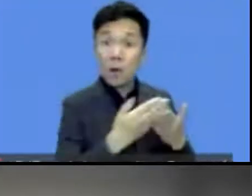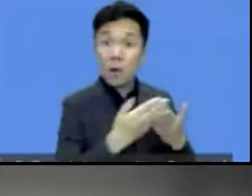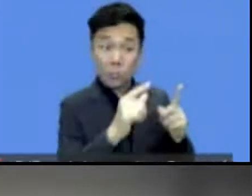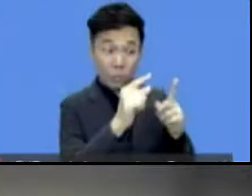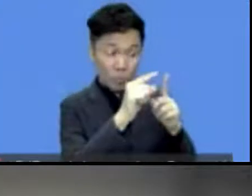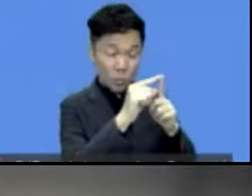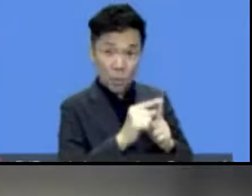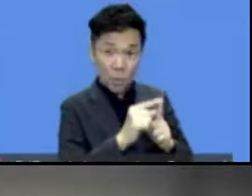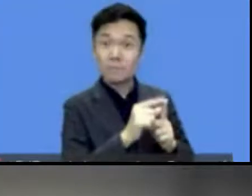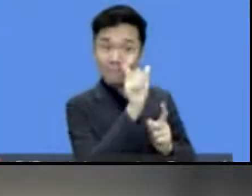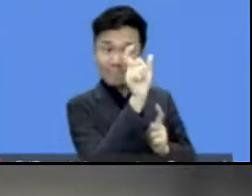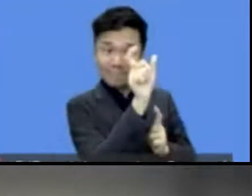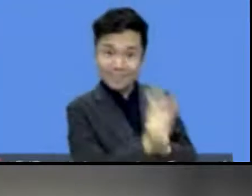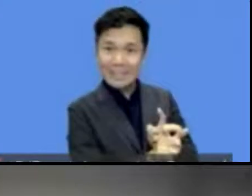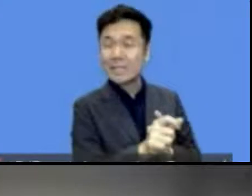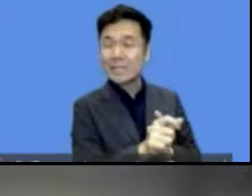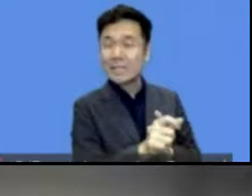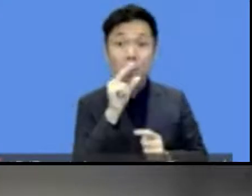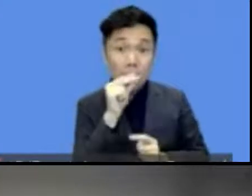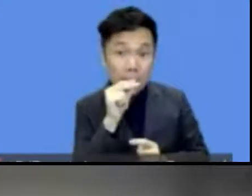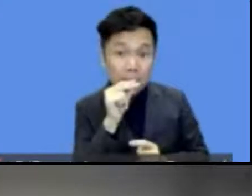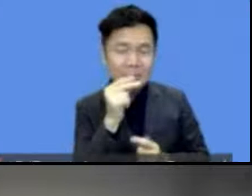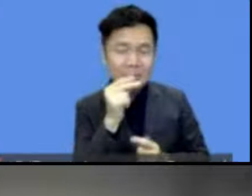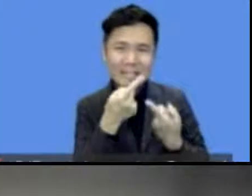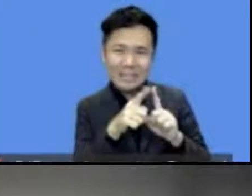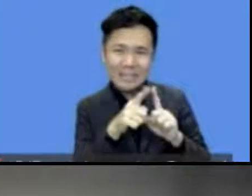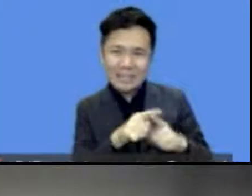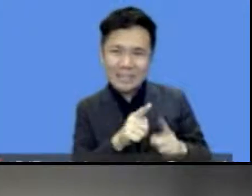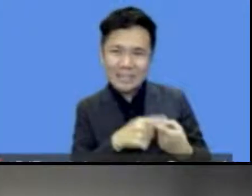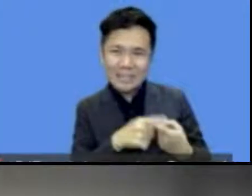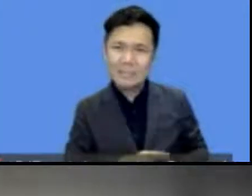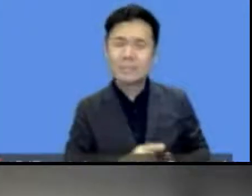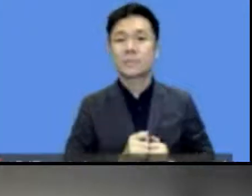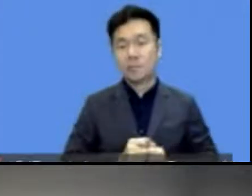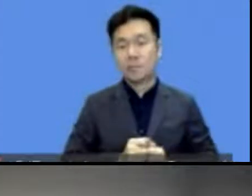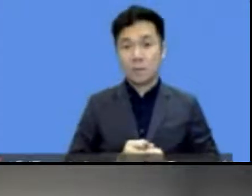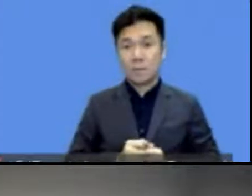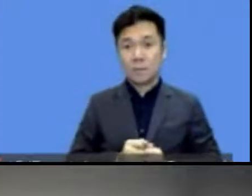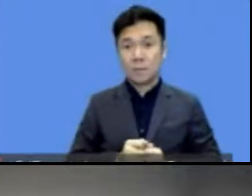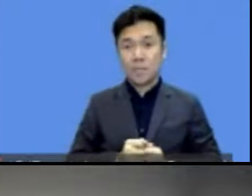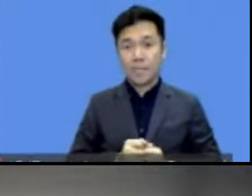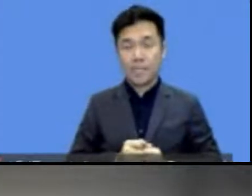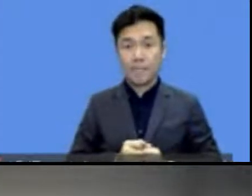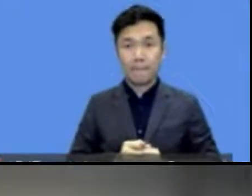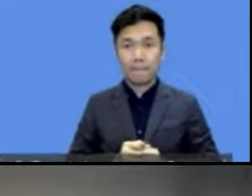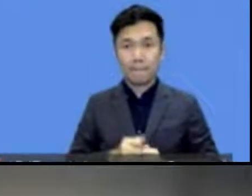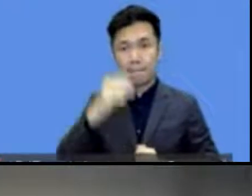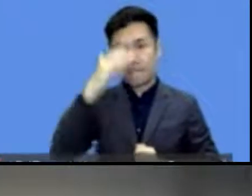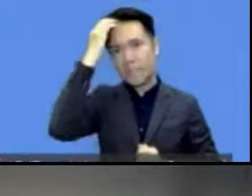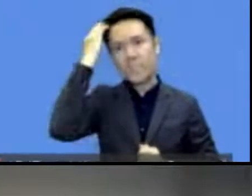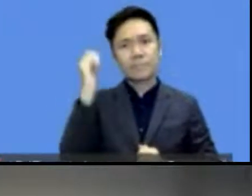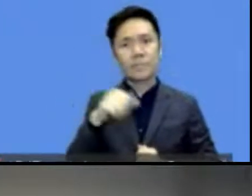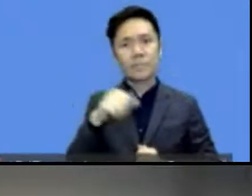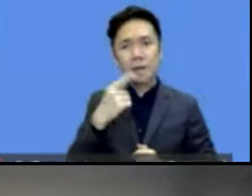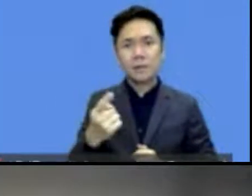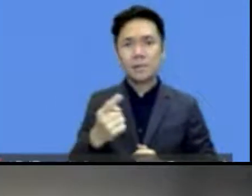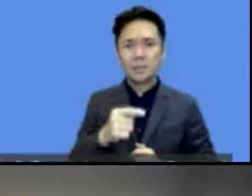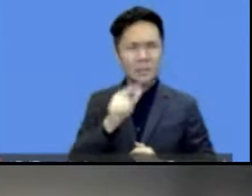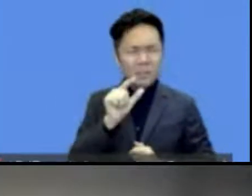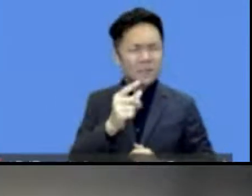be different in the context. Therefore, it is very difficult to find the